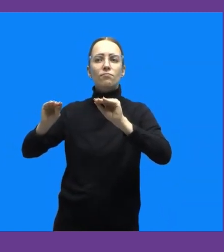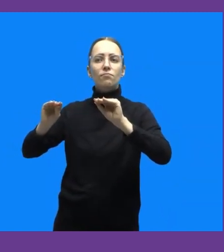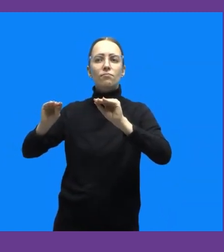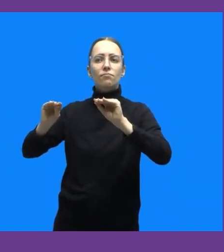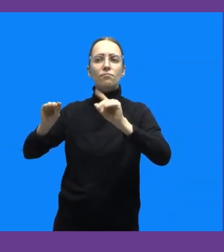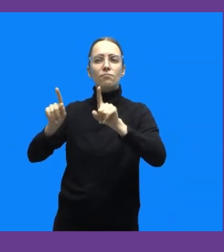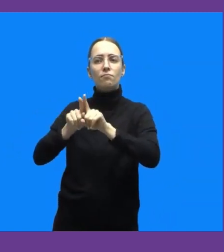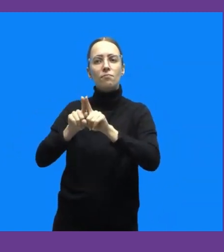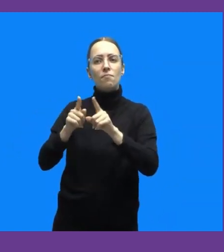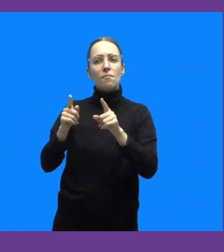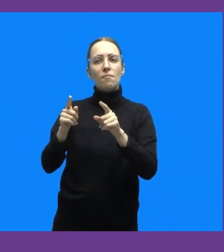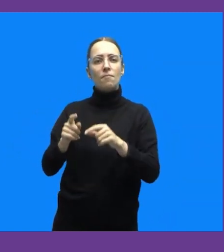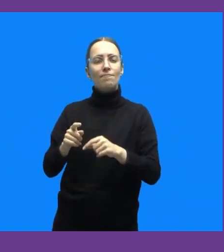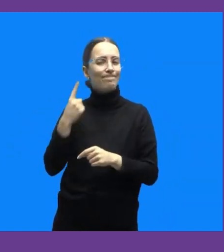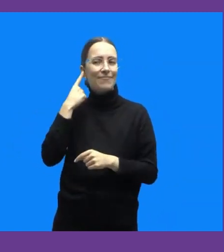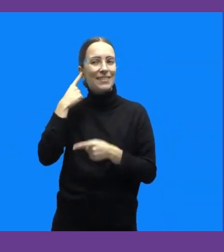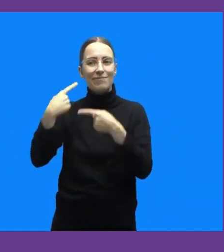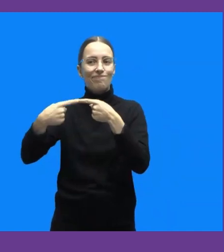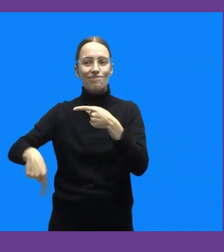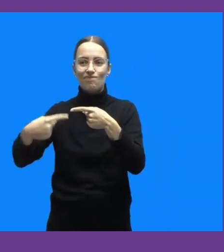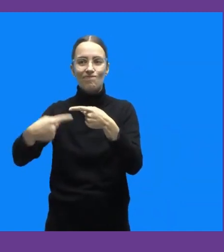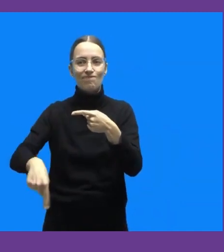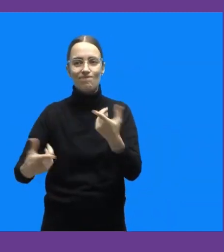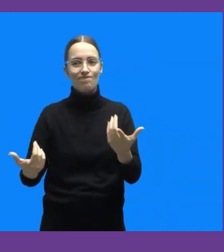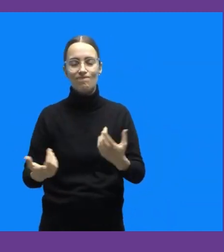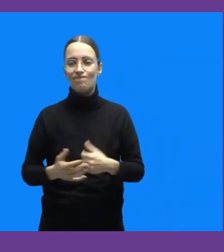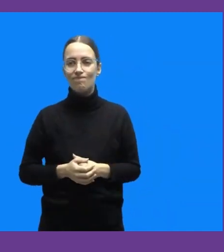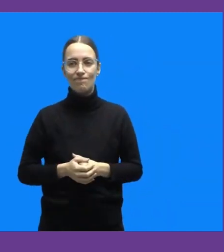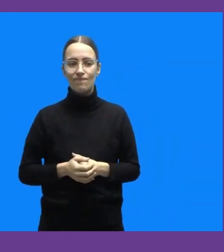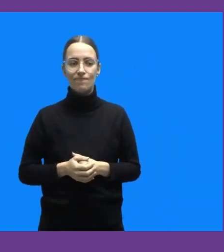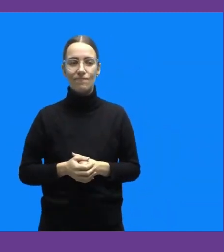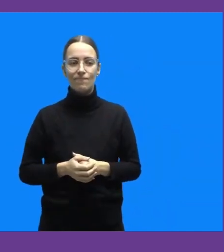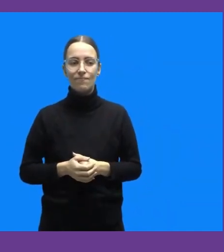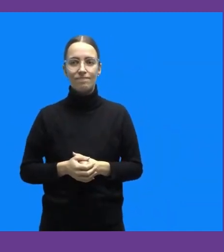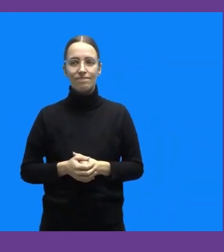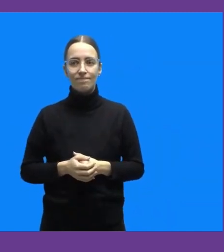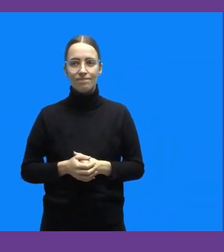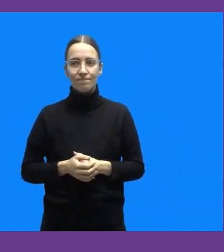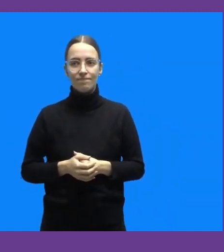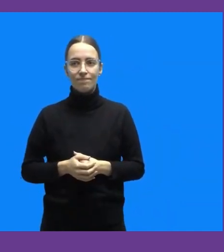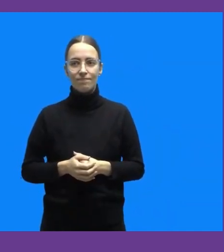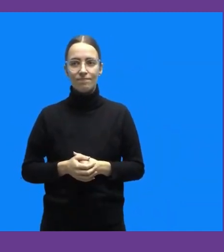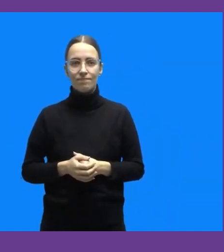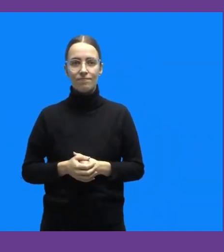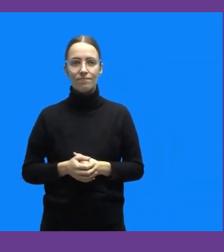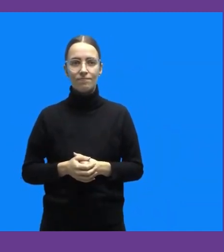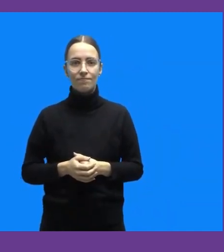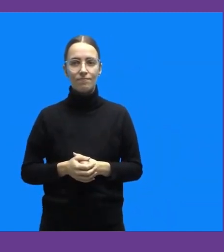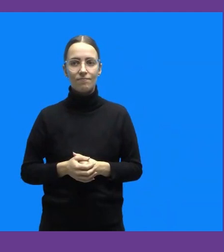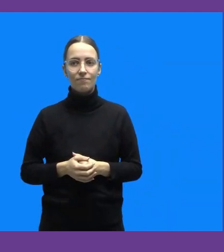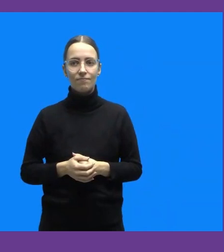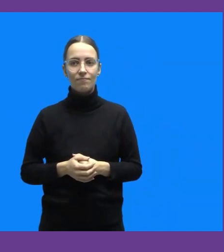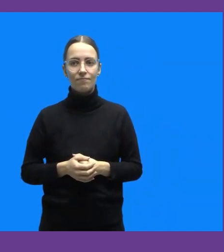Yeah. Well, I would select, well, after all that I've said, which I find very important, to